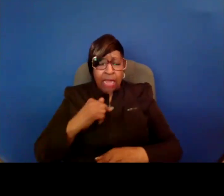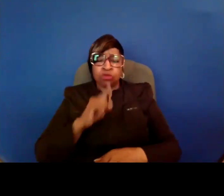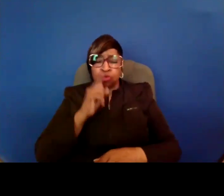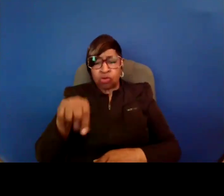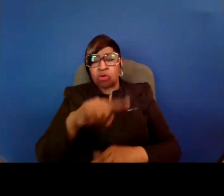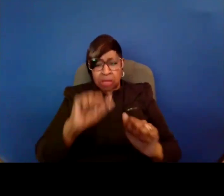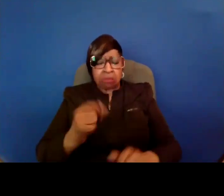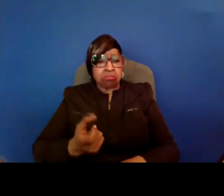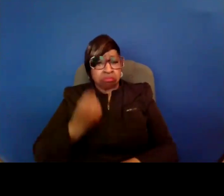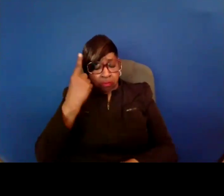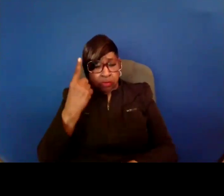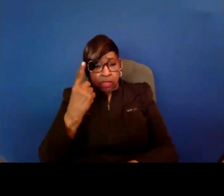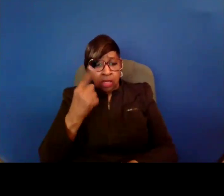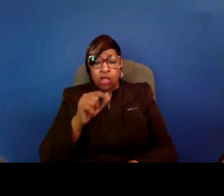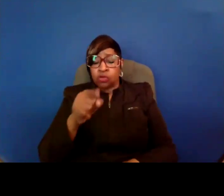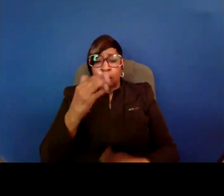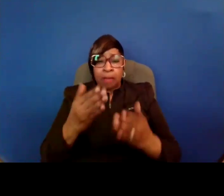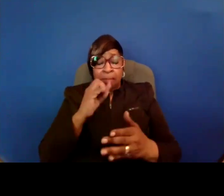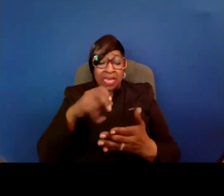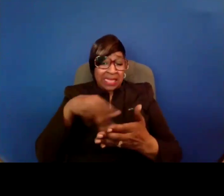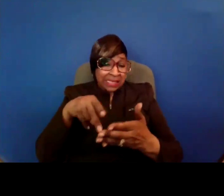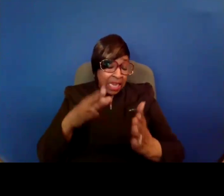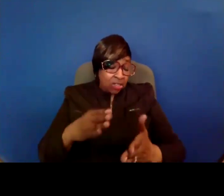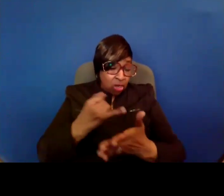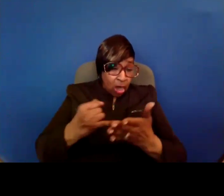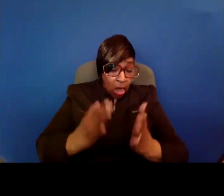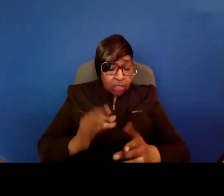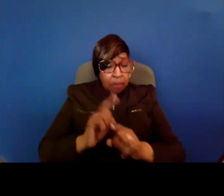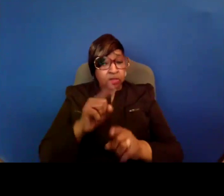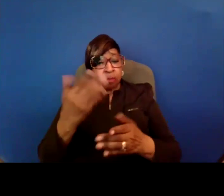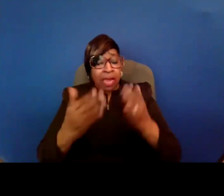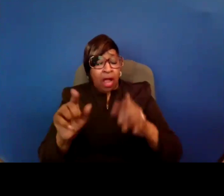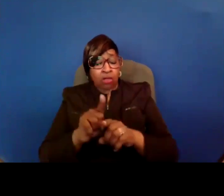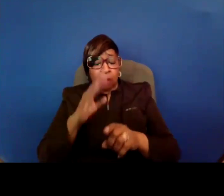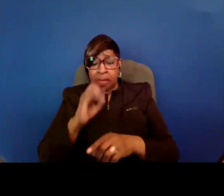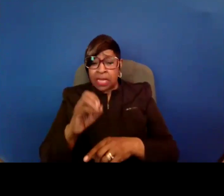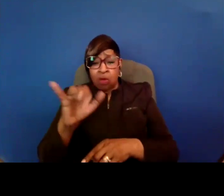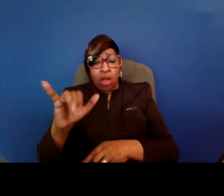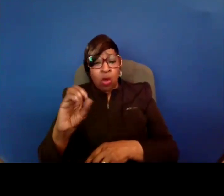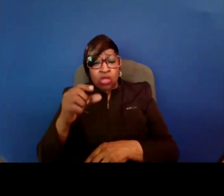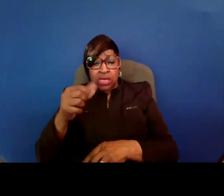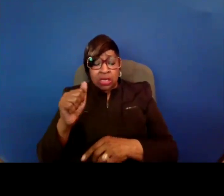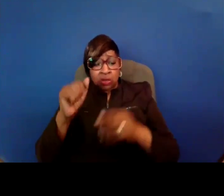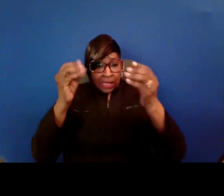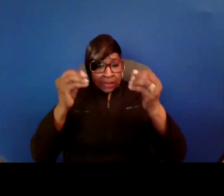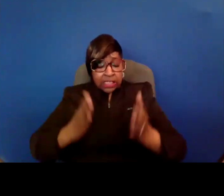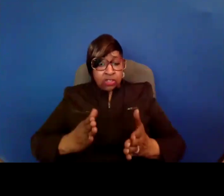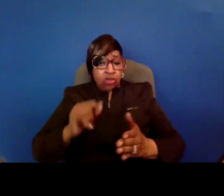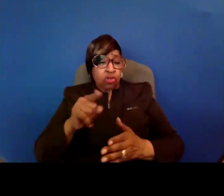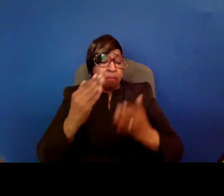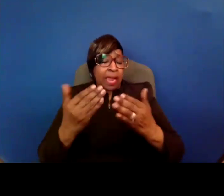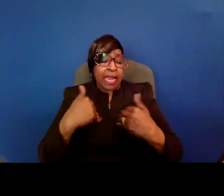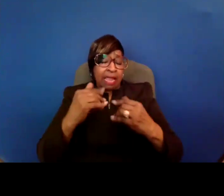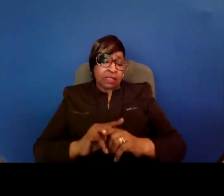with that, right? You might be a dance artist, but you also might be a yoga teacher, right? So you might have